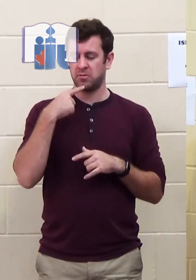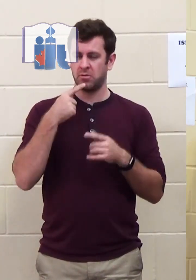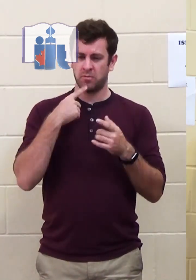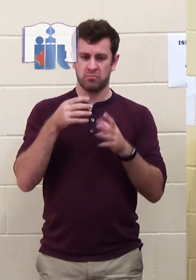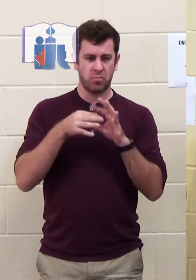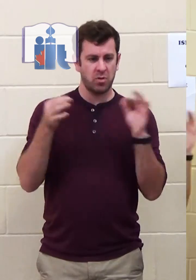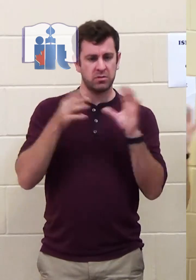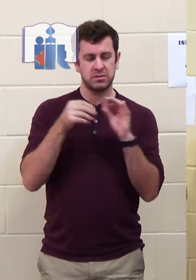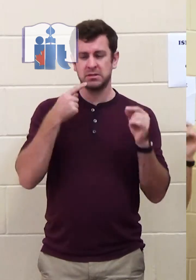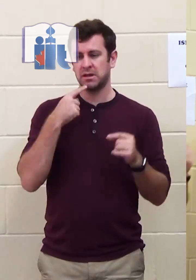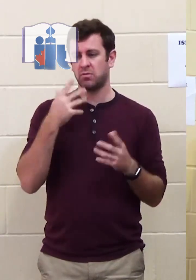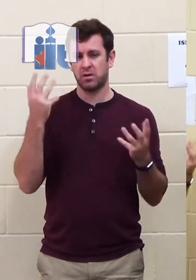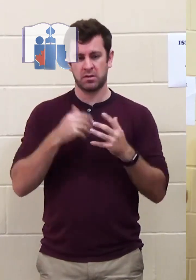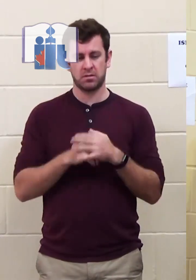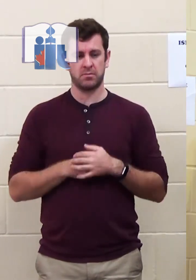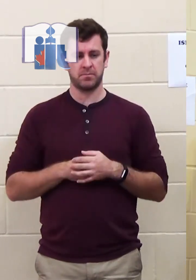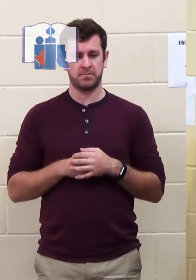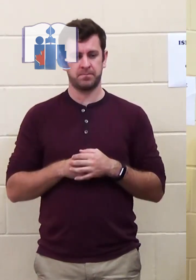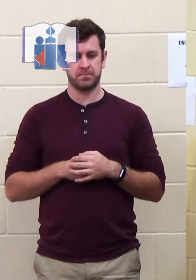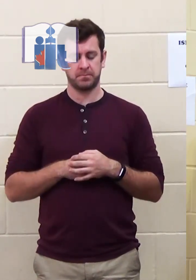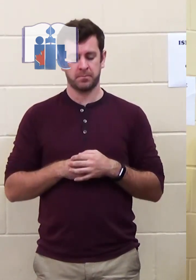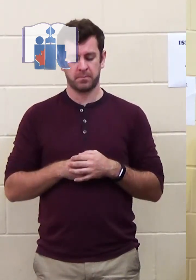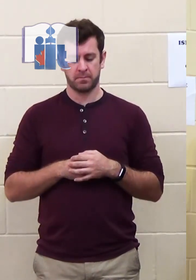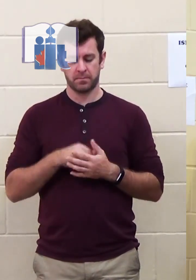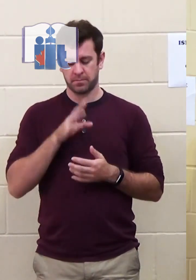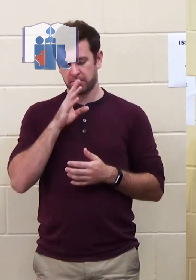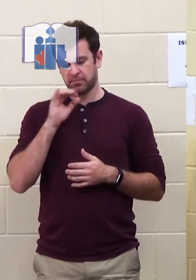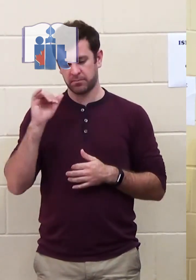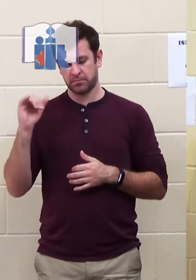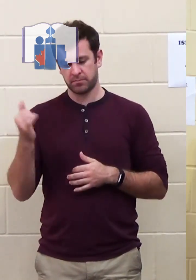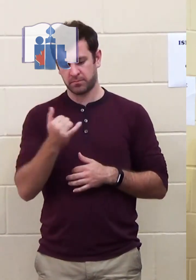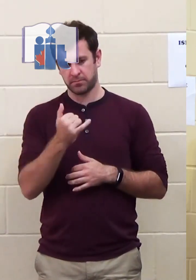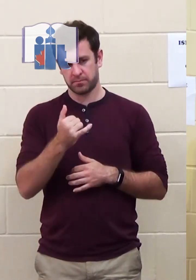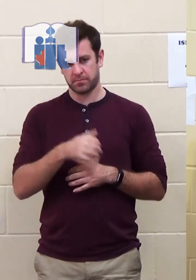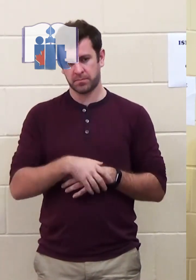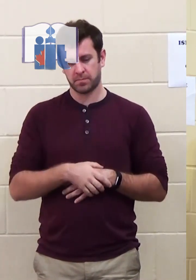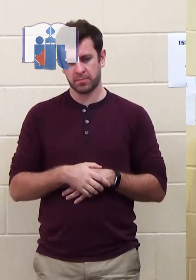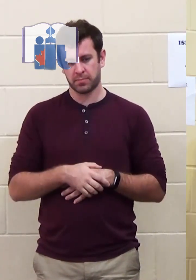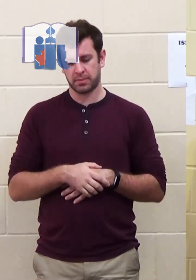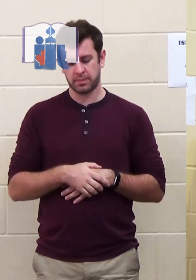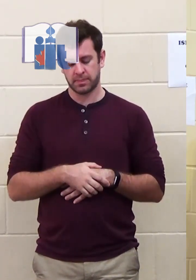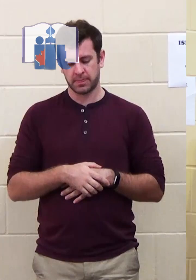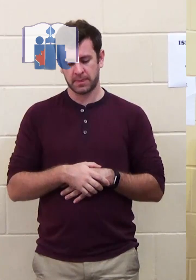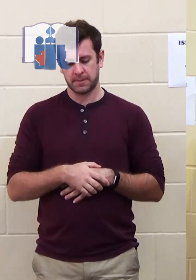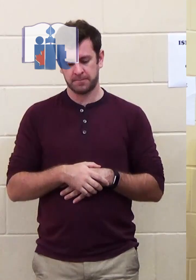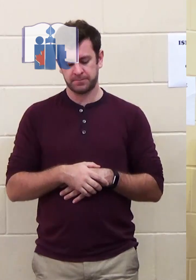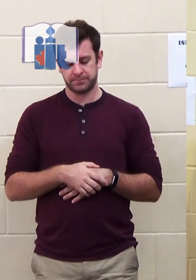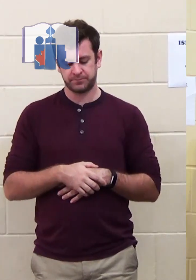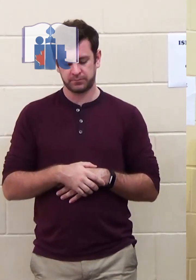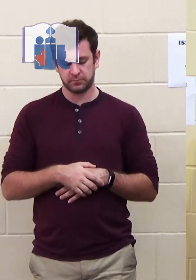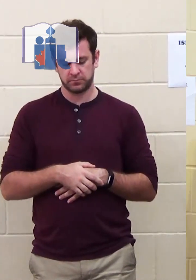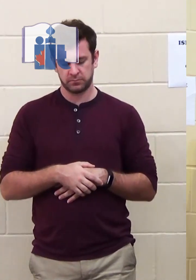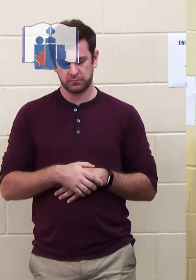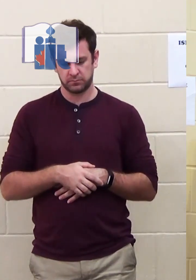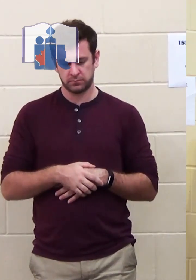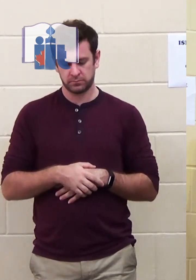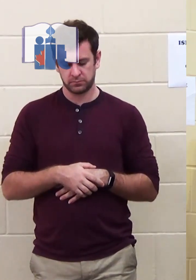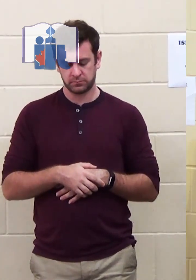have said, "Innal Islama bada'a ghariban wa sayaudu ghariba, fatuba lil